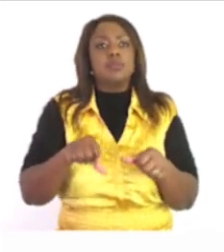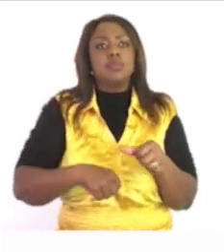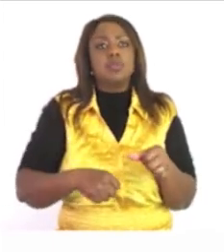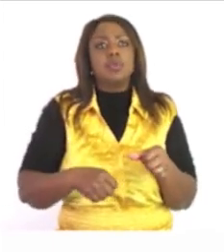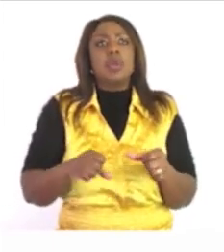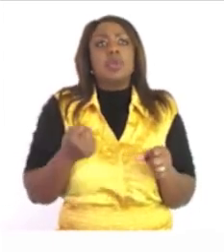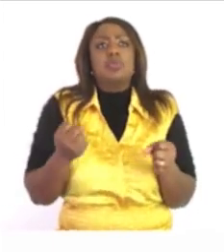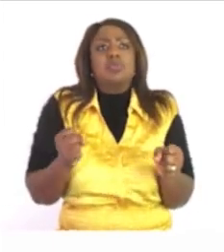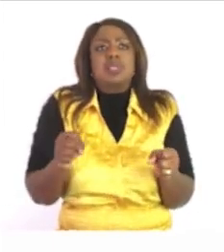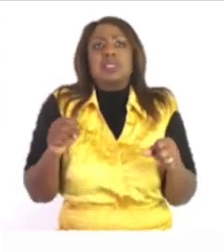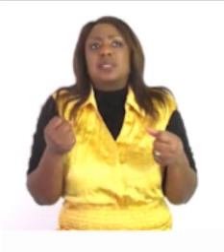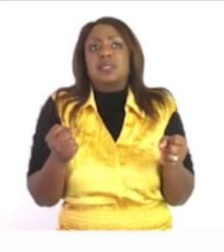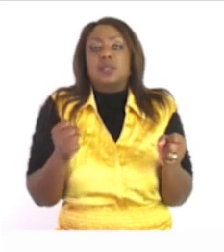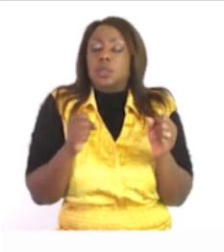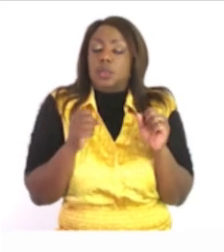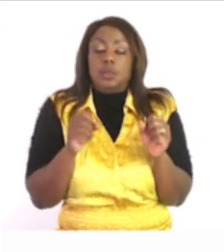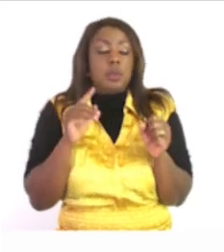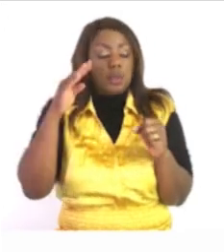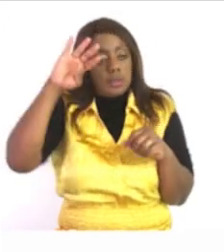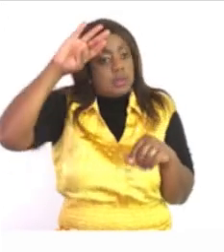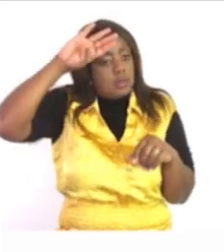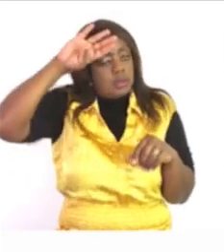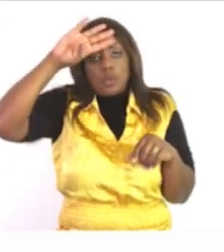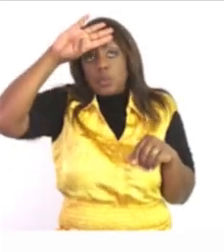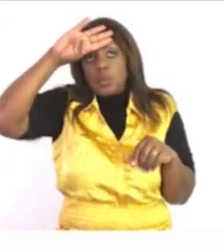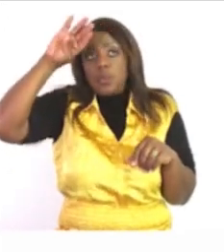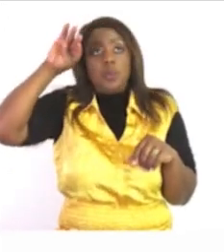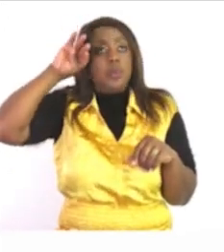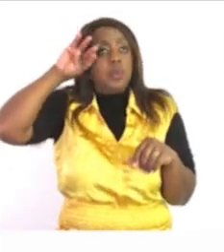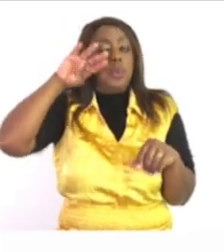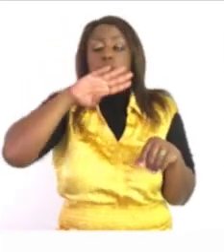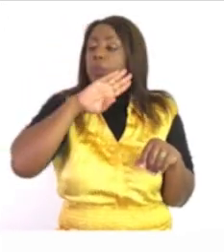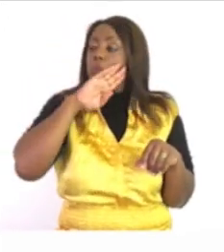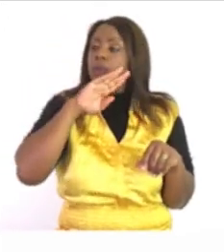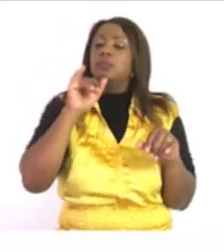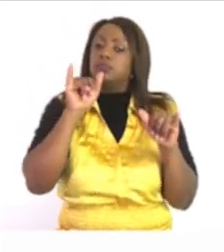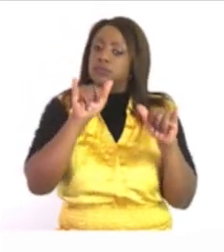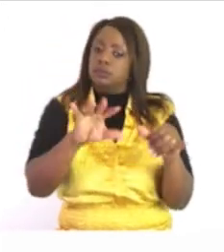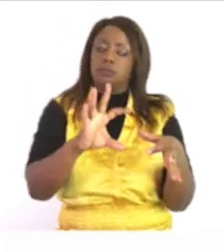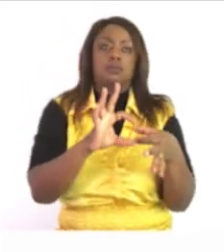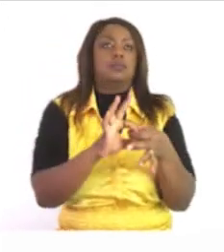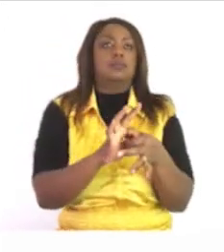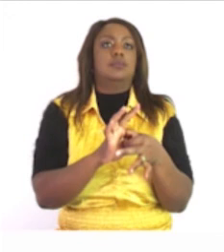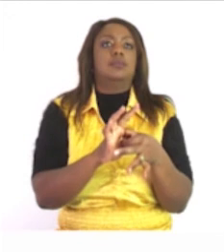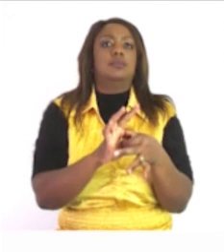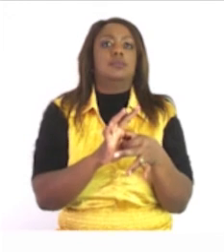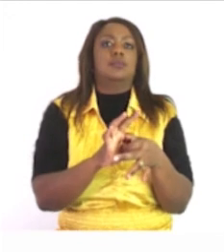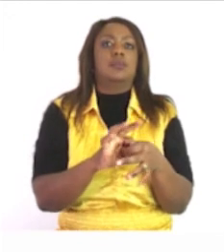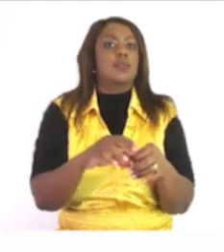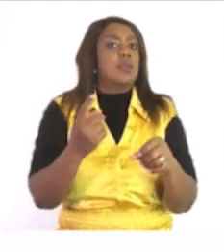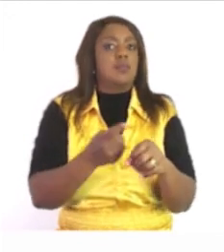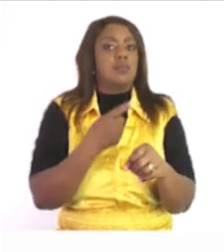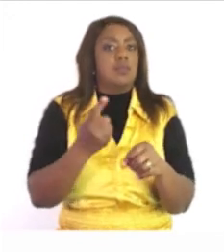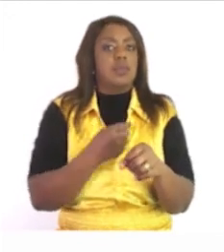fever, meaning that you are very hot, you are sweating. If you have a fever or you have a cough, continuous,